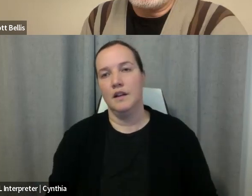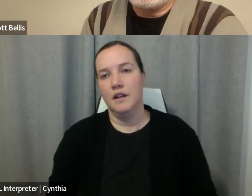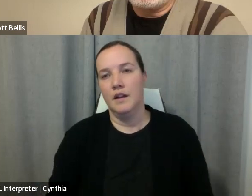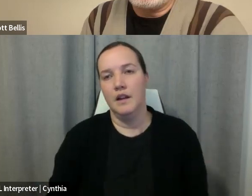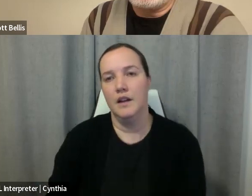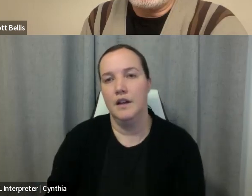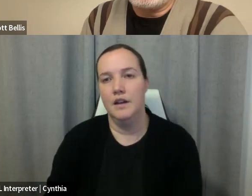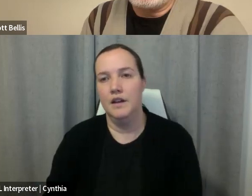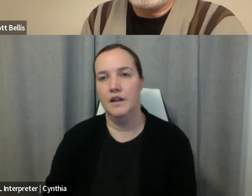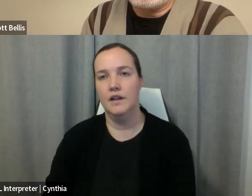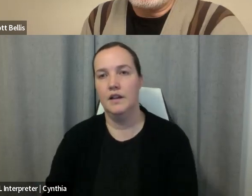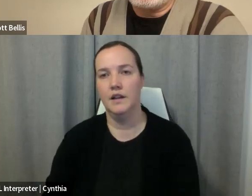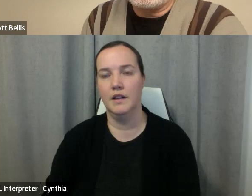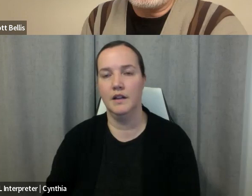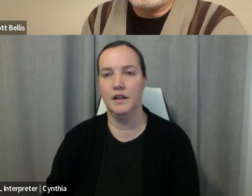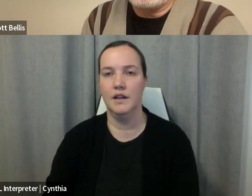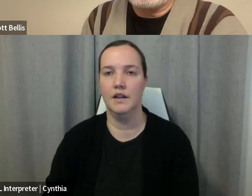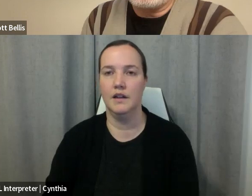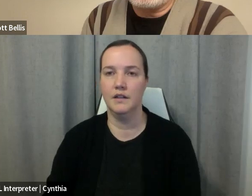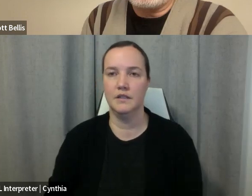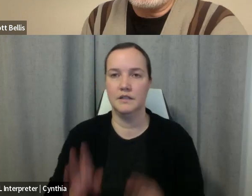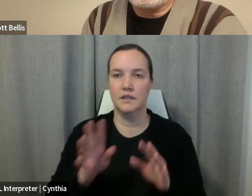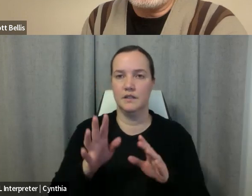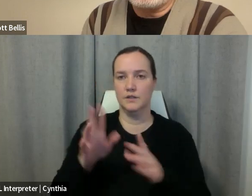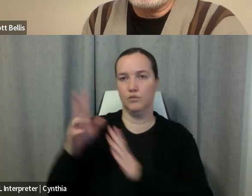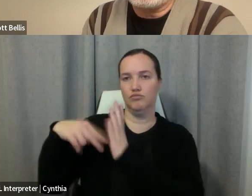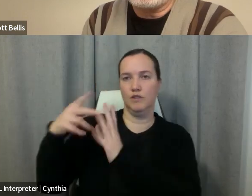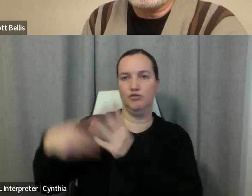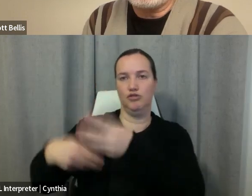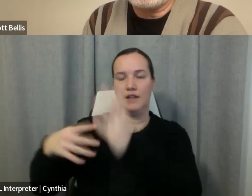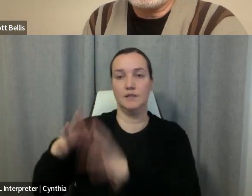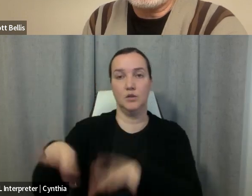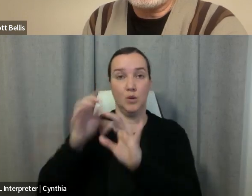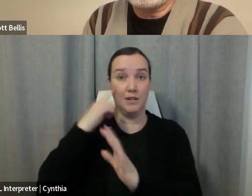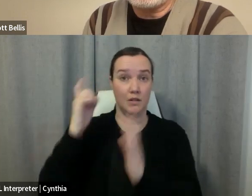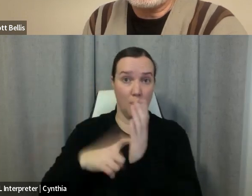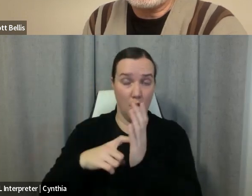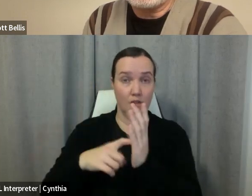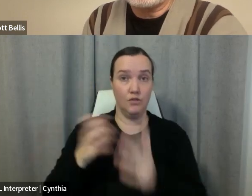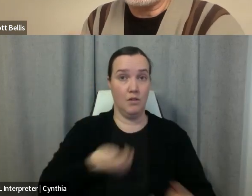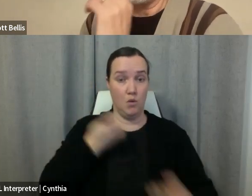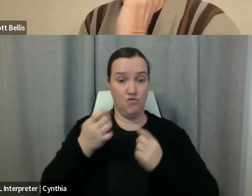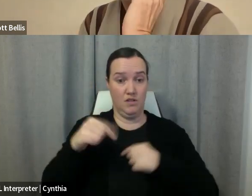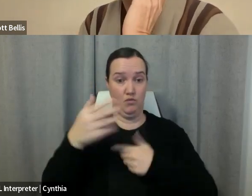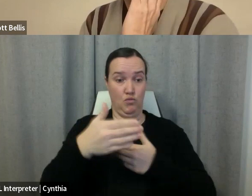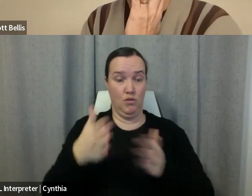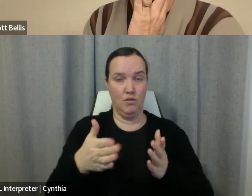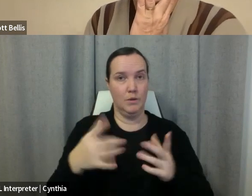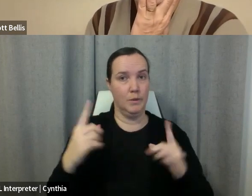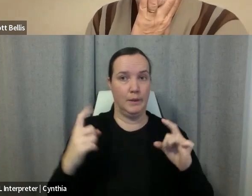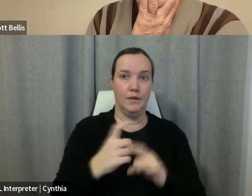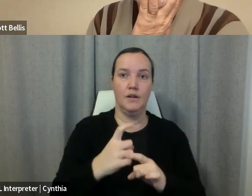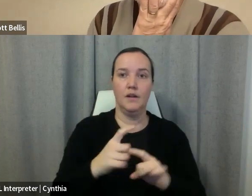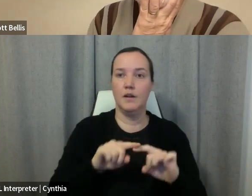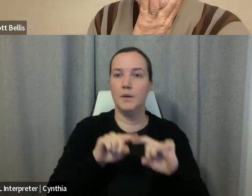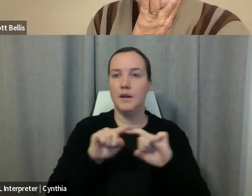Nicole, I think it would be important to acknowledge the feelings in the room, that the emotions in the room are complex. I'd rely on Nicole Brewer's